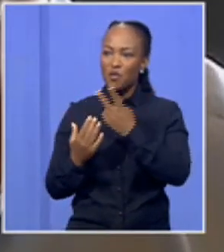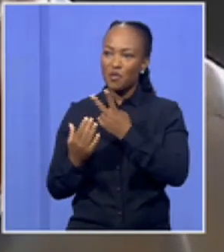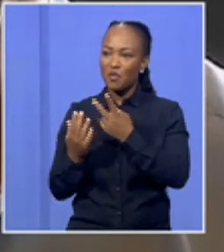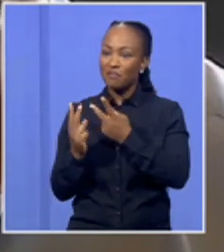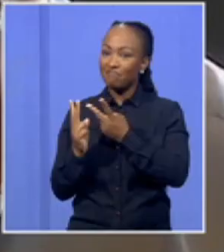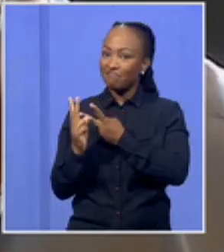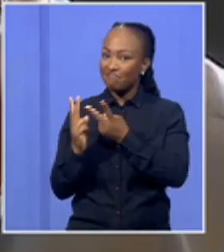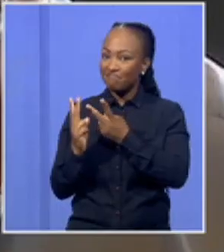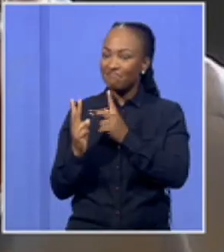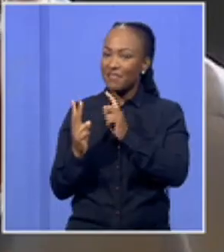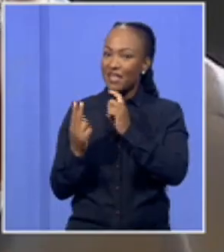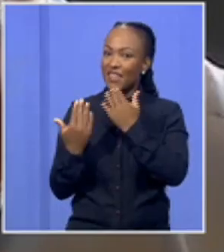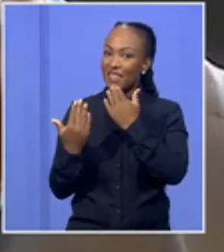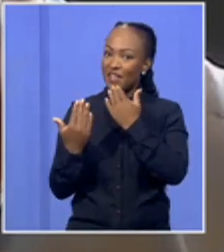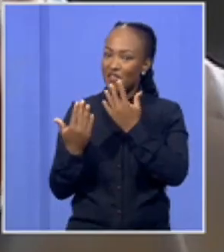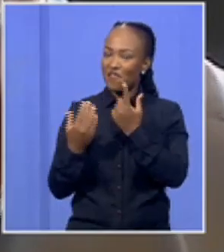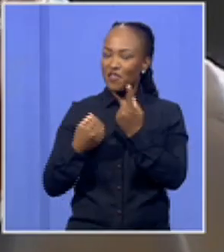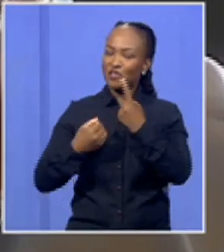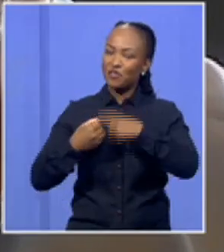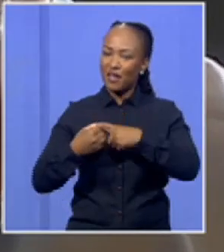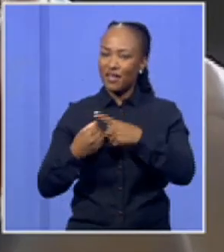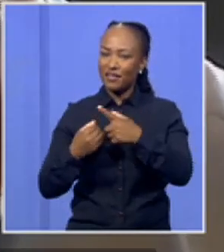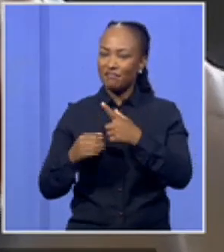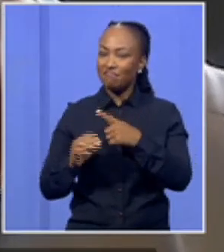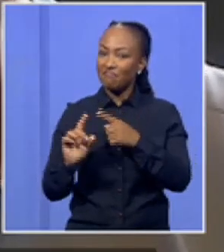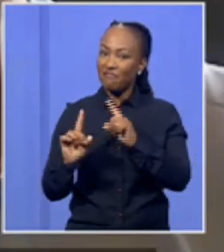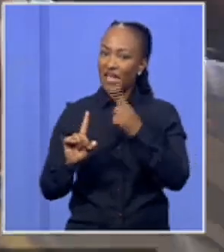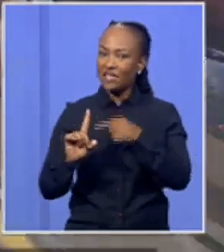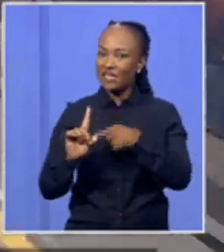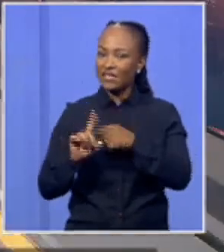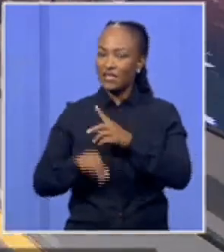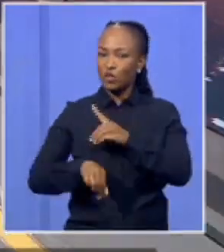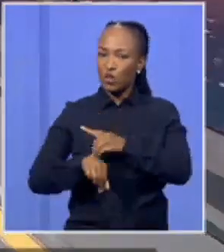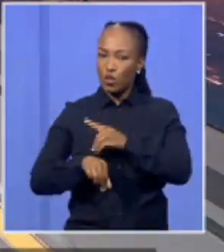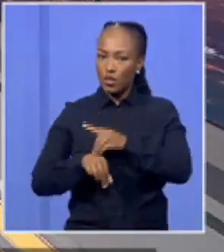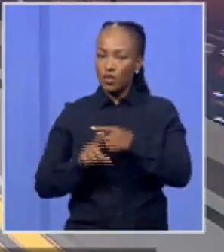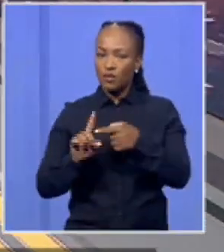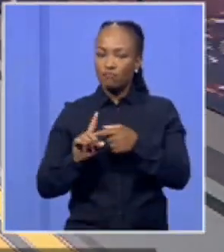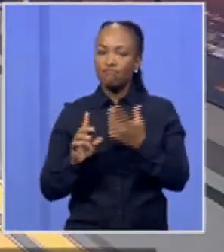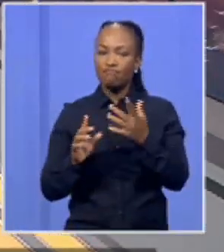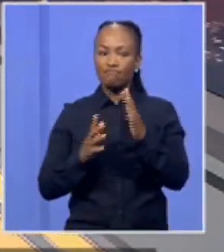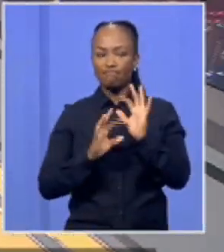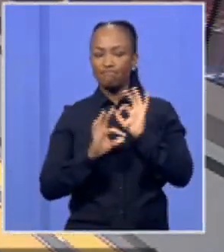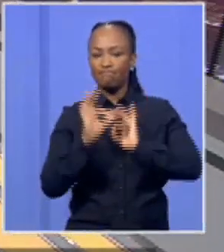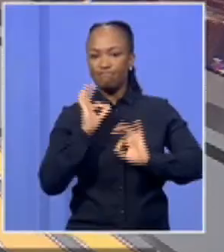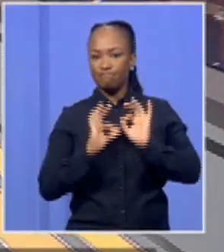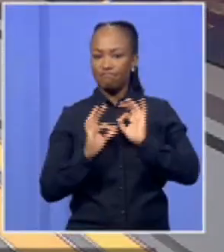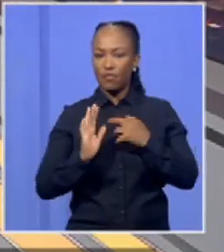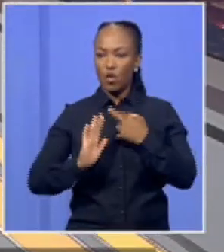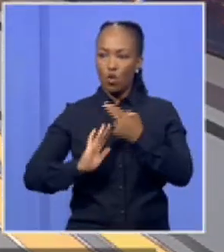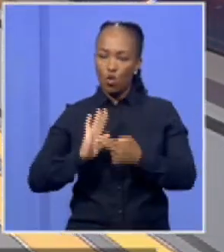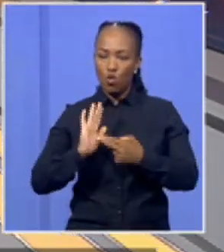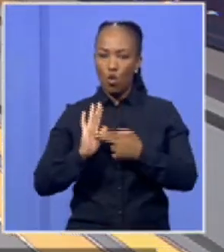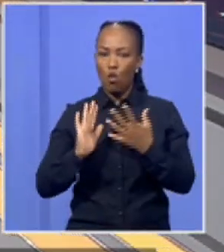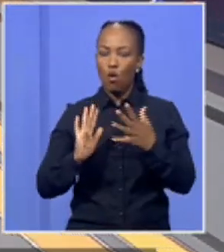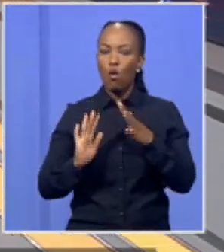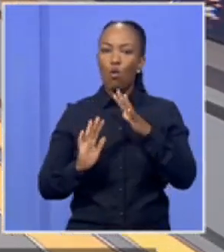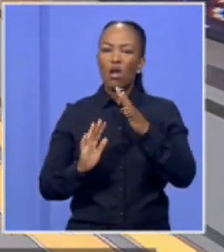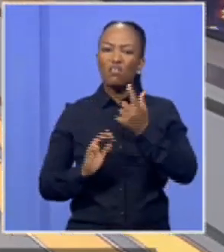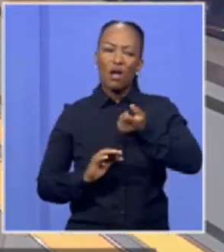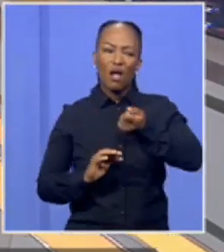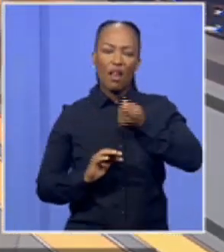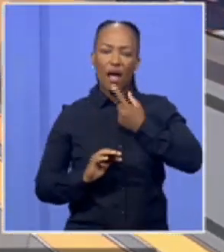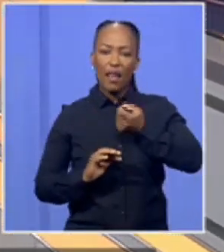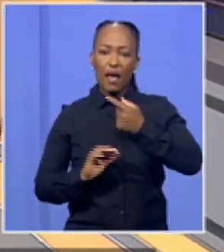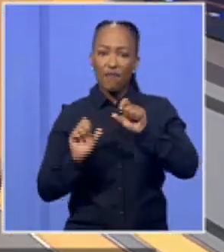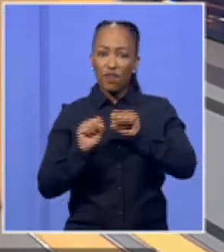perhaps, Dr. Koopman, I can start with you. If you can just speak to us about the role that we are seeing supplements play in terms of